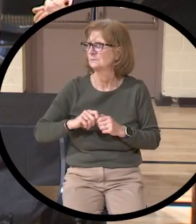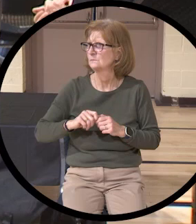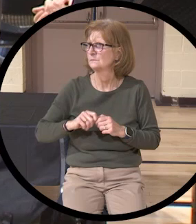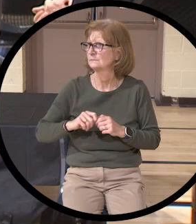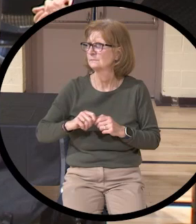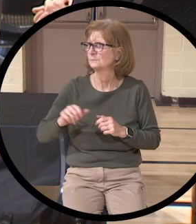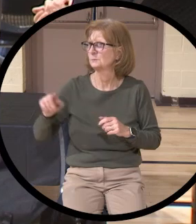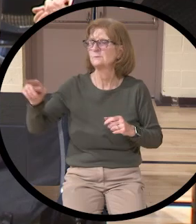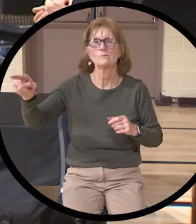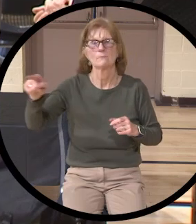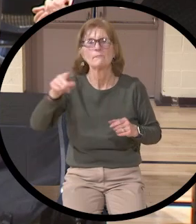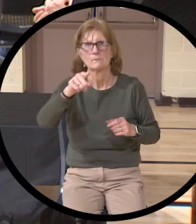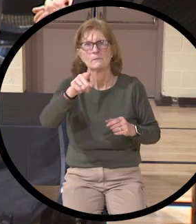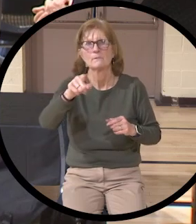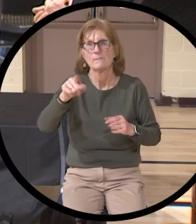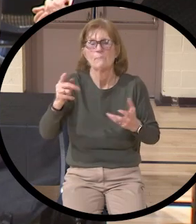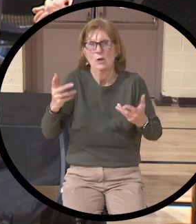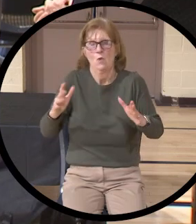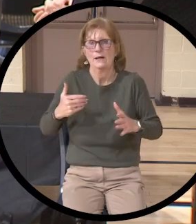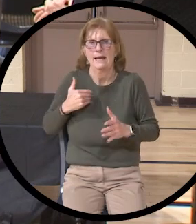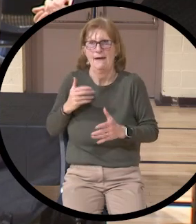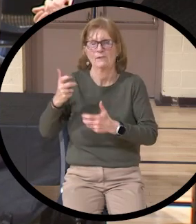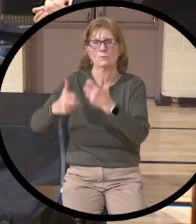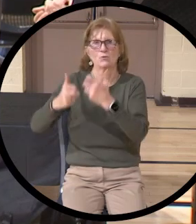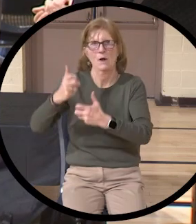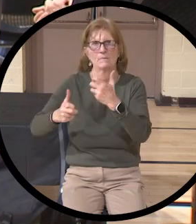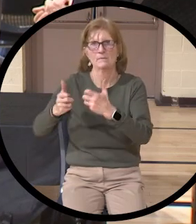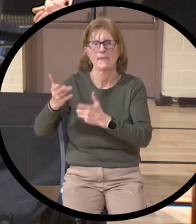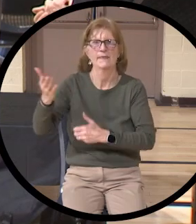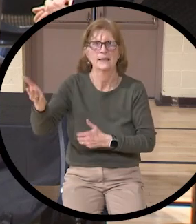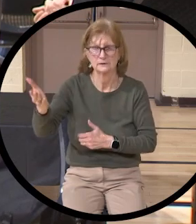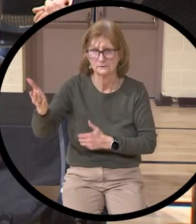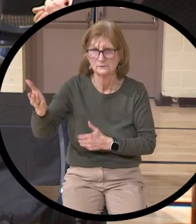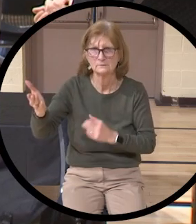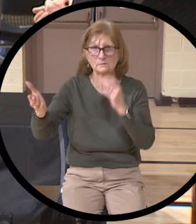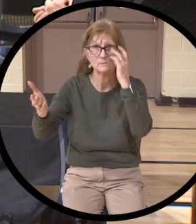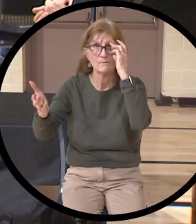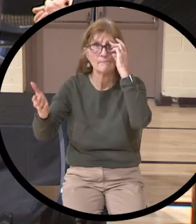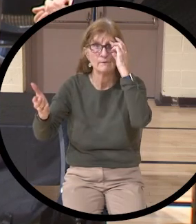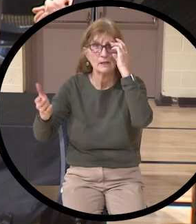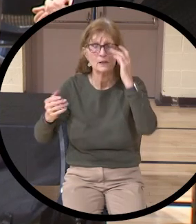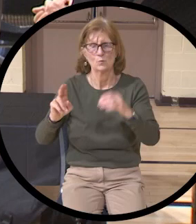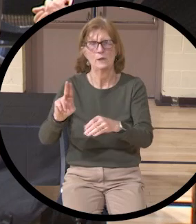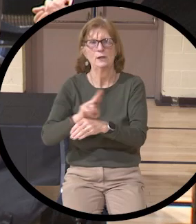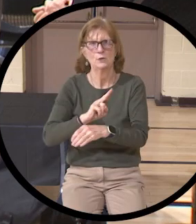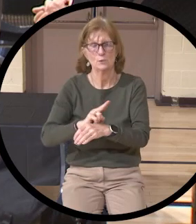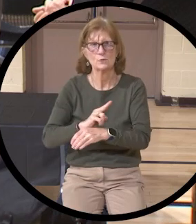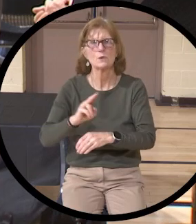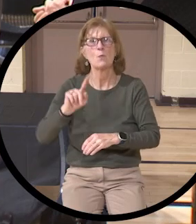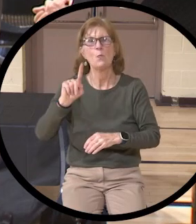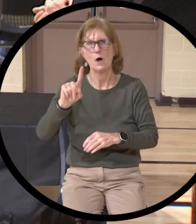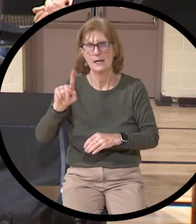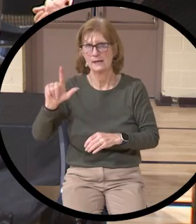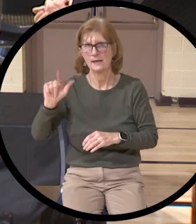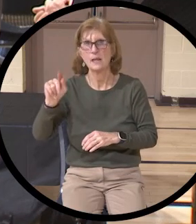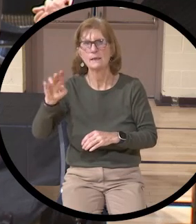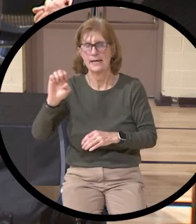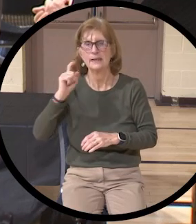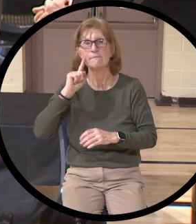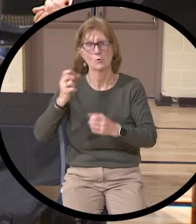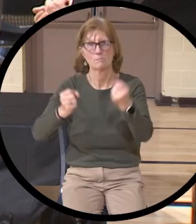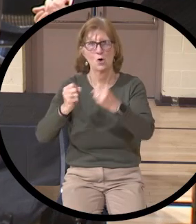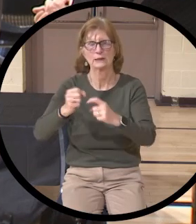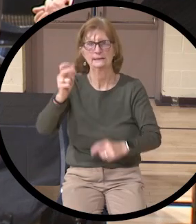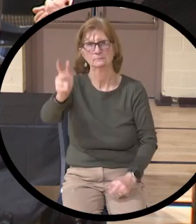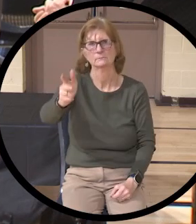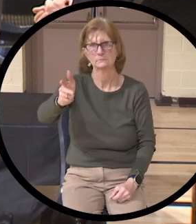We already have the problem of it because we only use one line to people parking. Okay? We don't